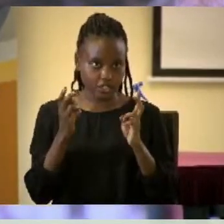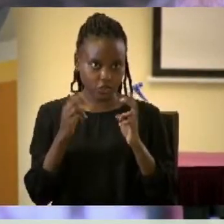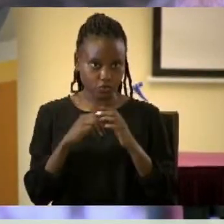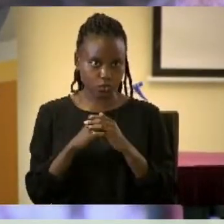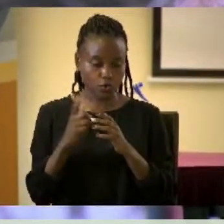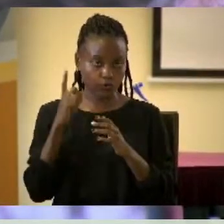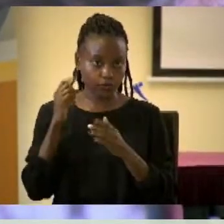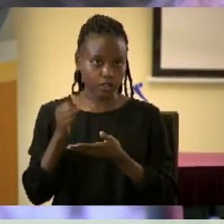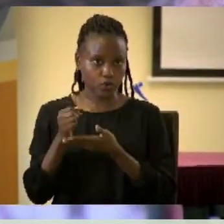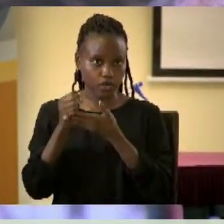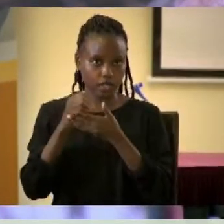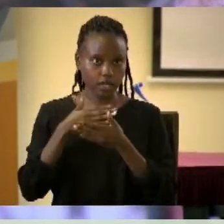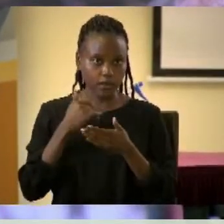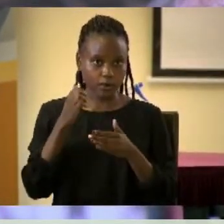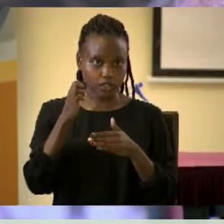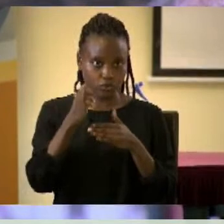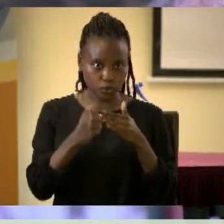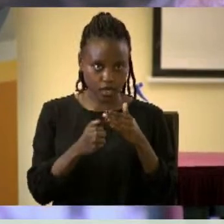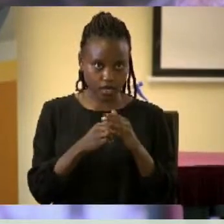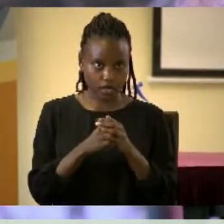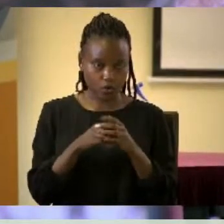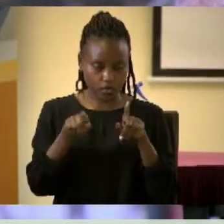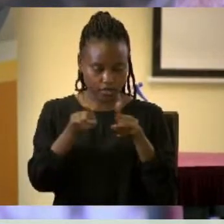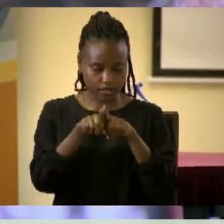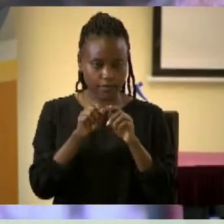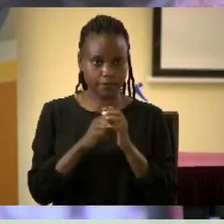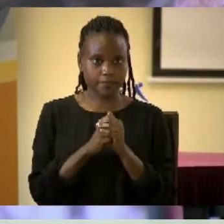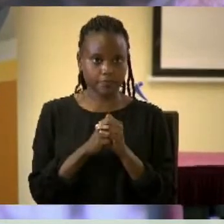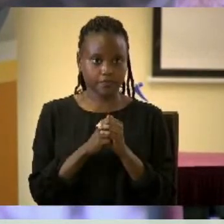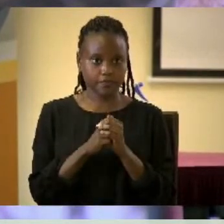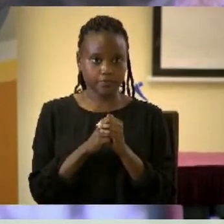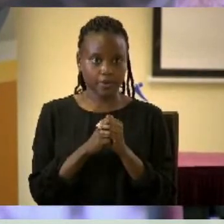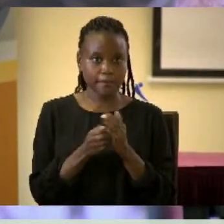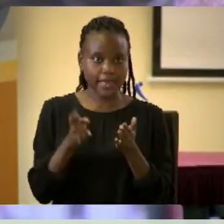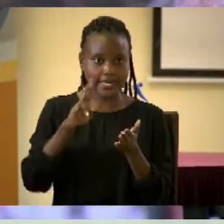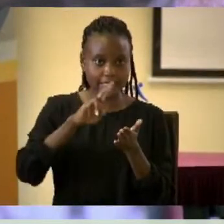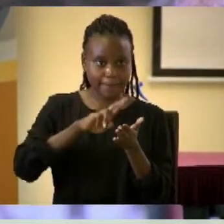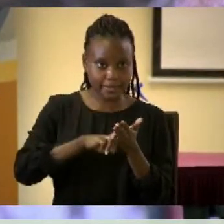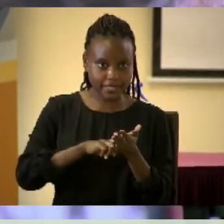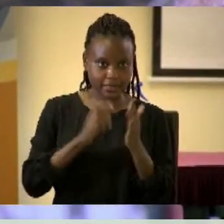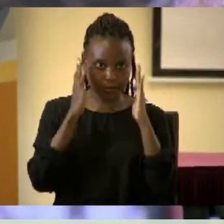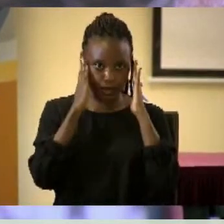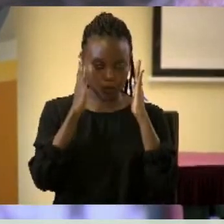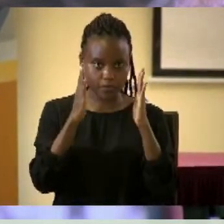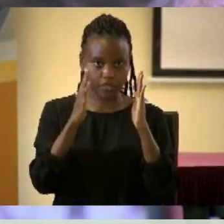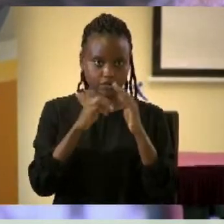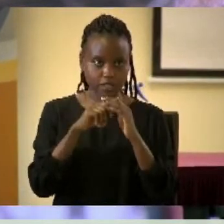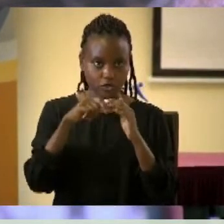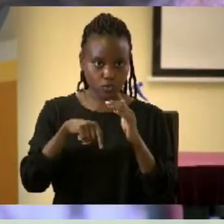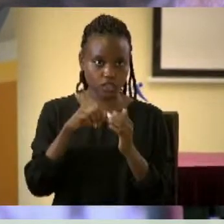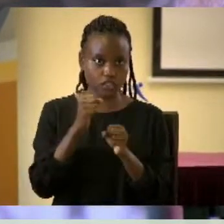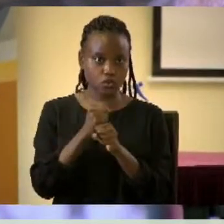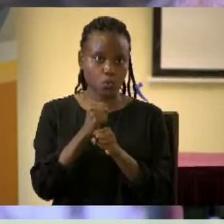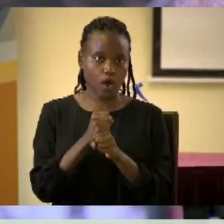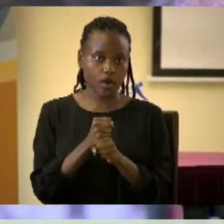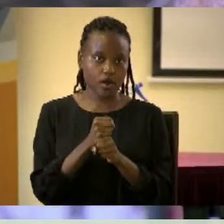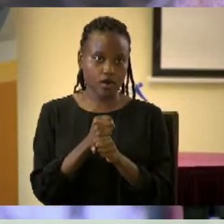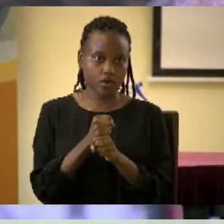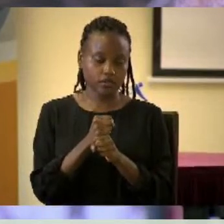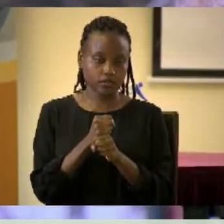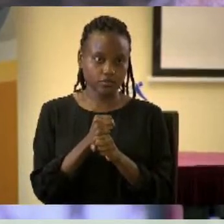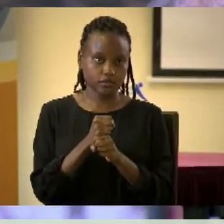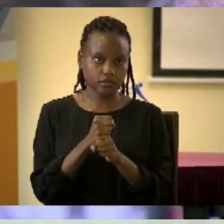aid. I would like to end on the same note by reiterating my commitment to this cause. Towards this